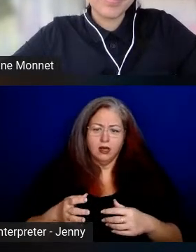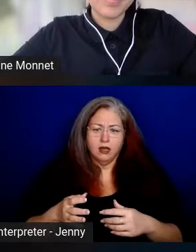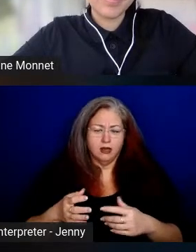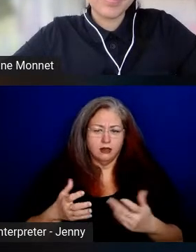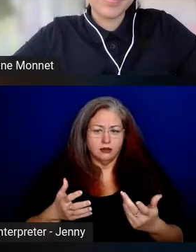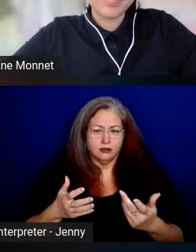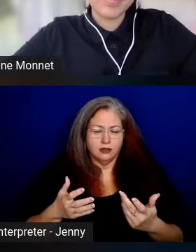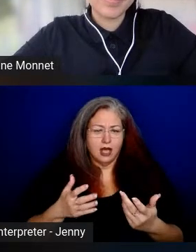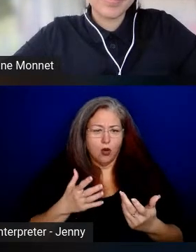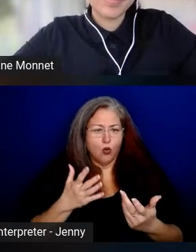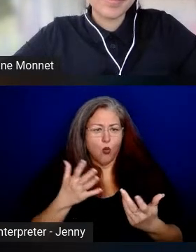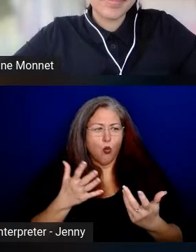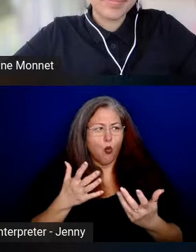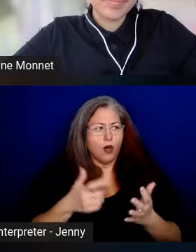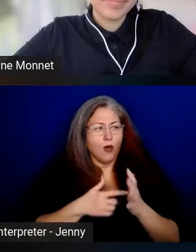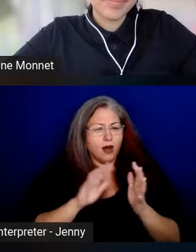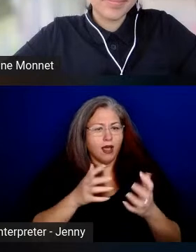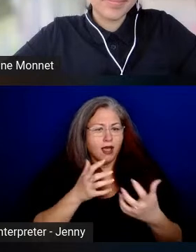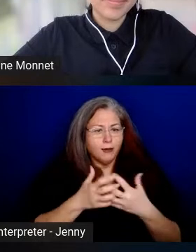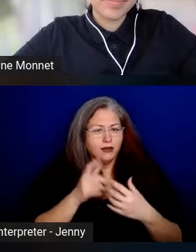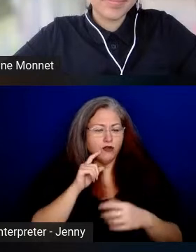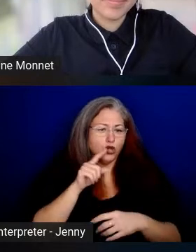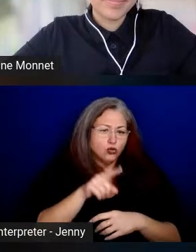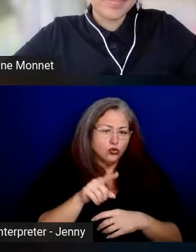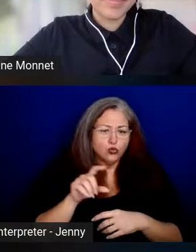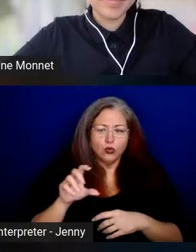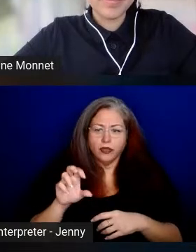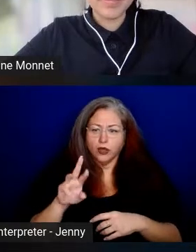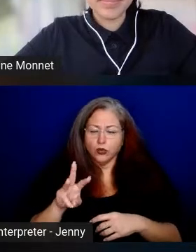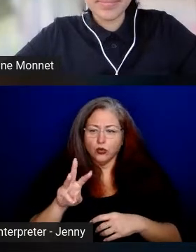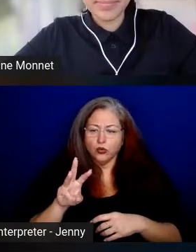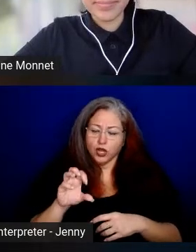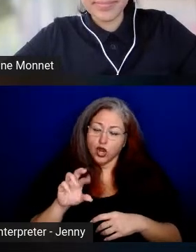kind of accommodations, like with you and your crew, like to do